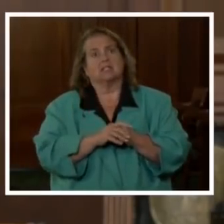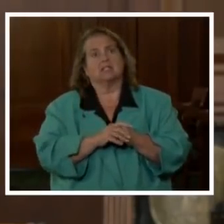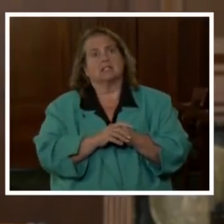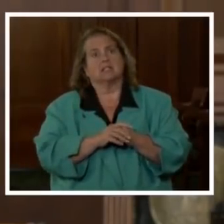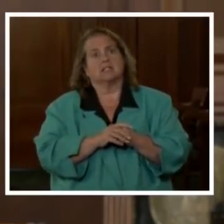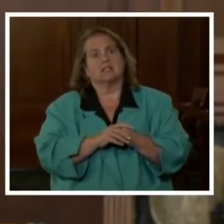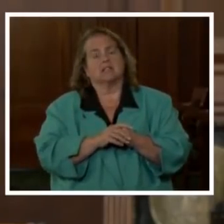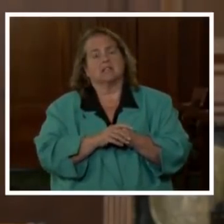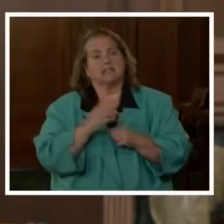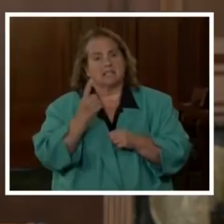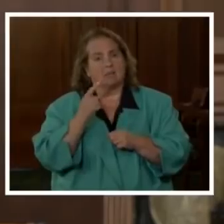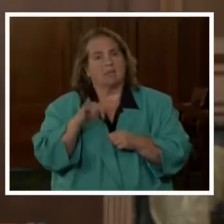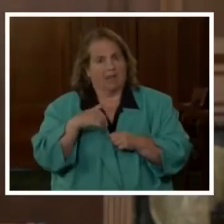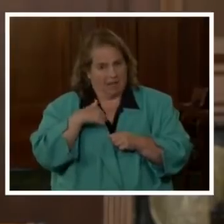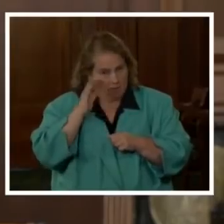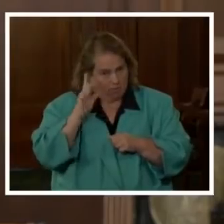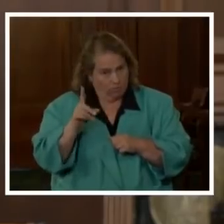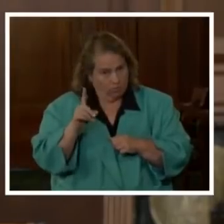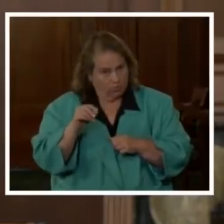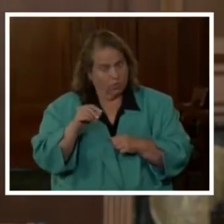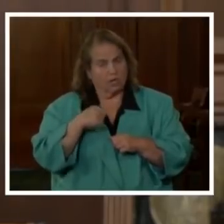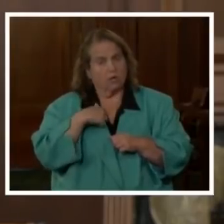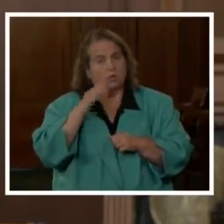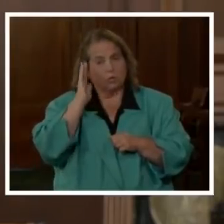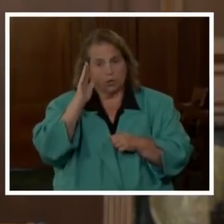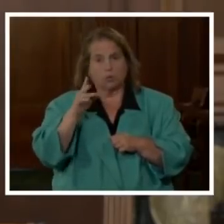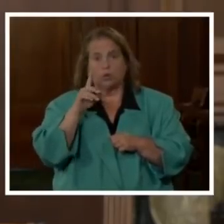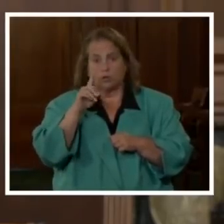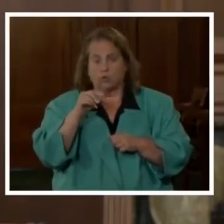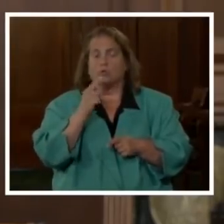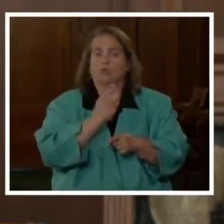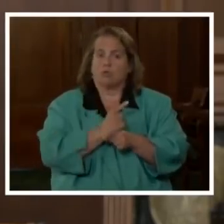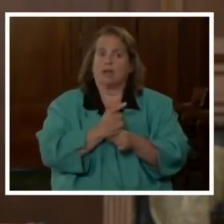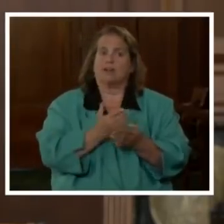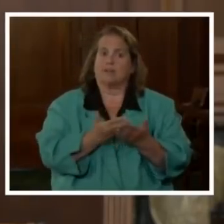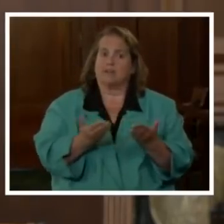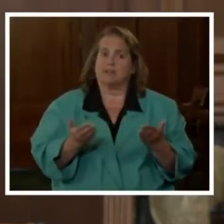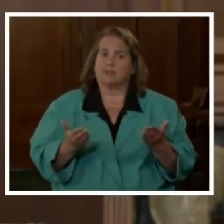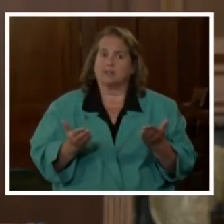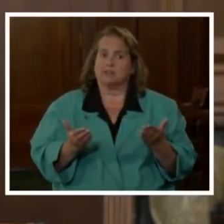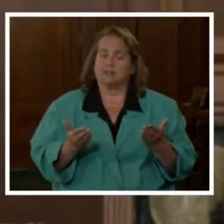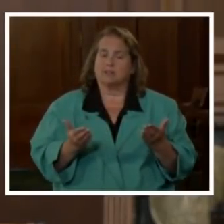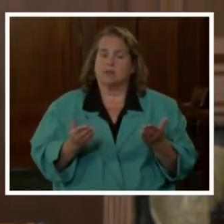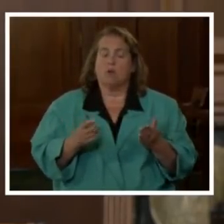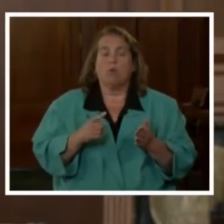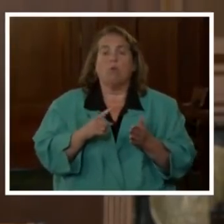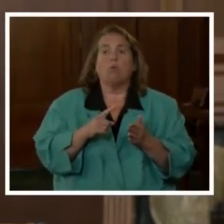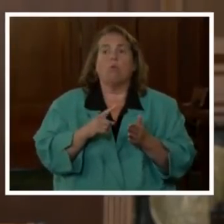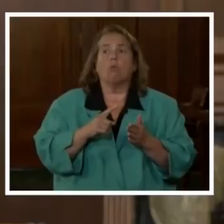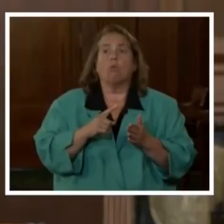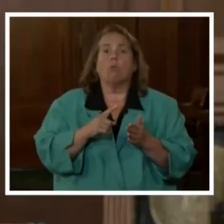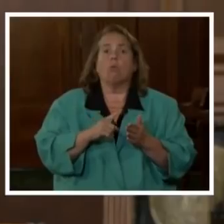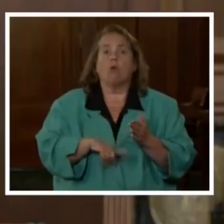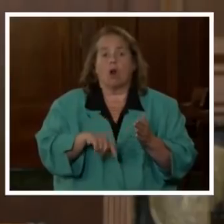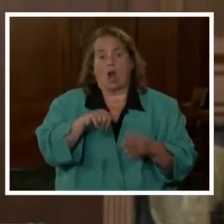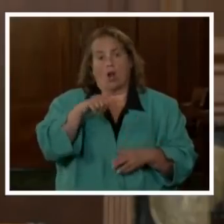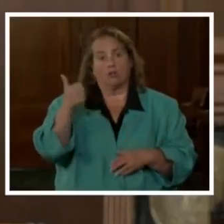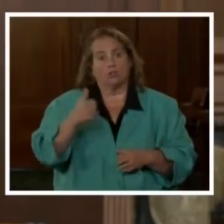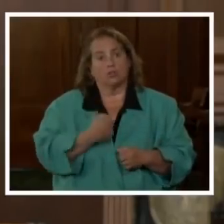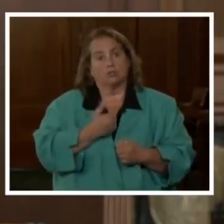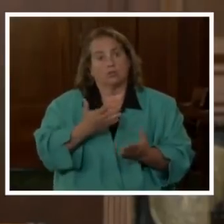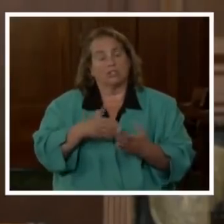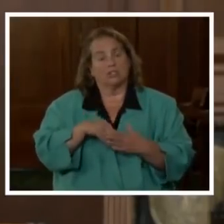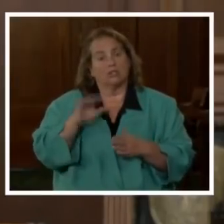is something I'm going to do, and we're going to do the right things. What others expressing